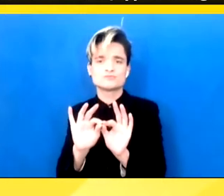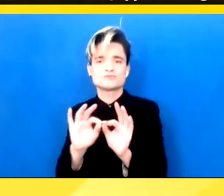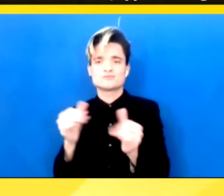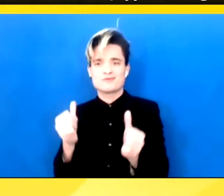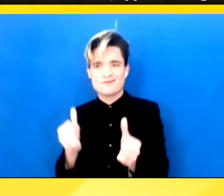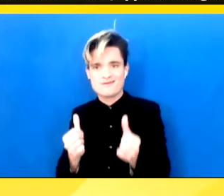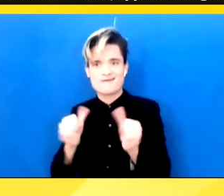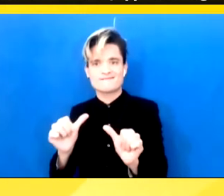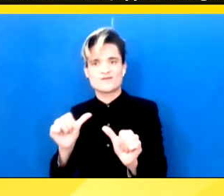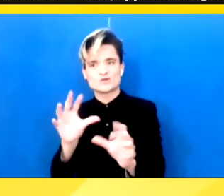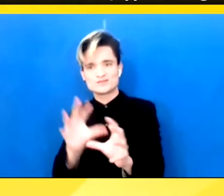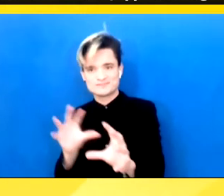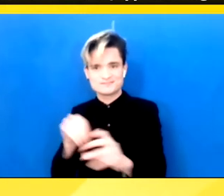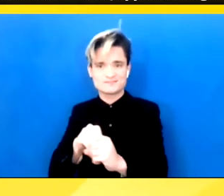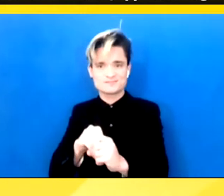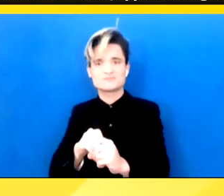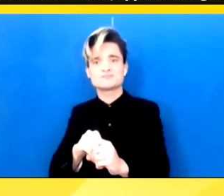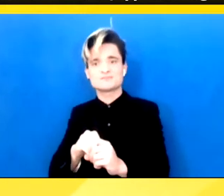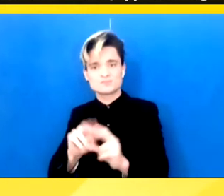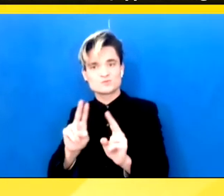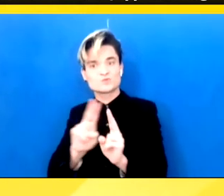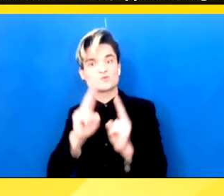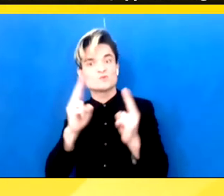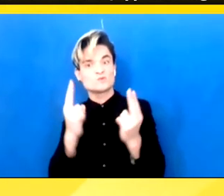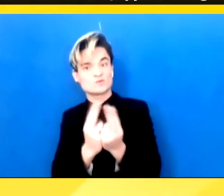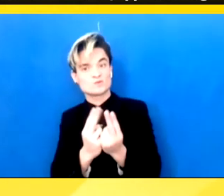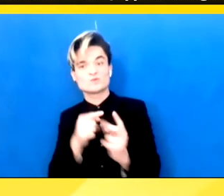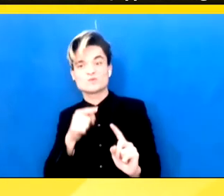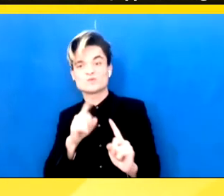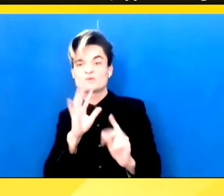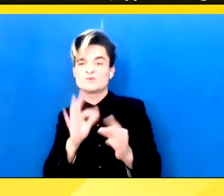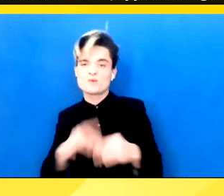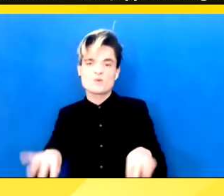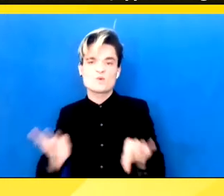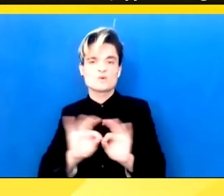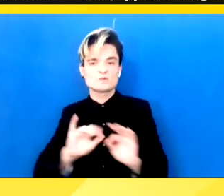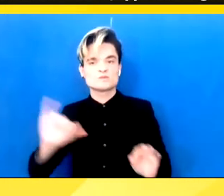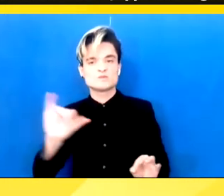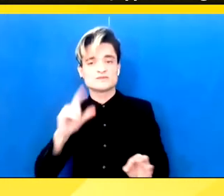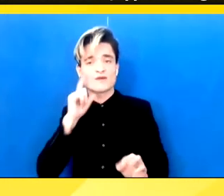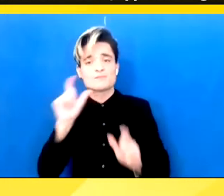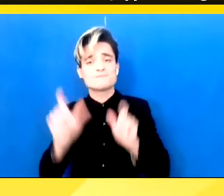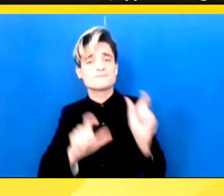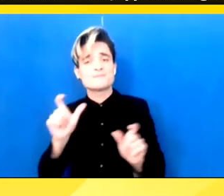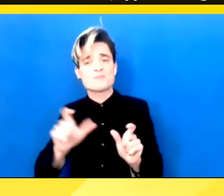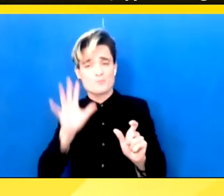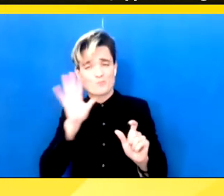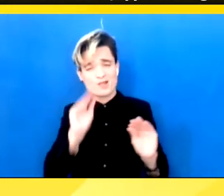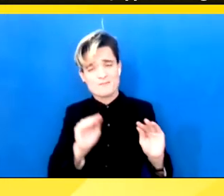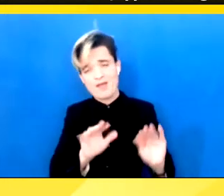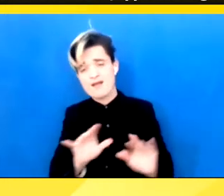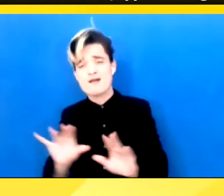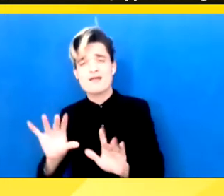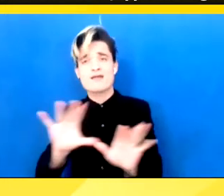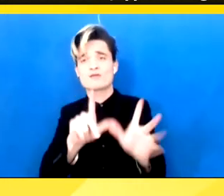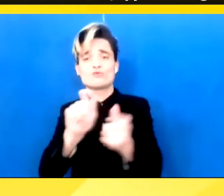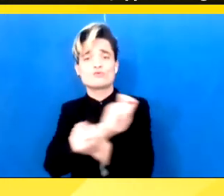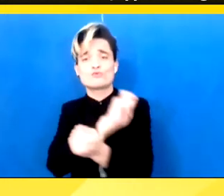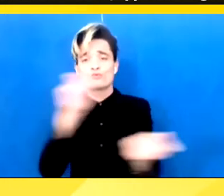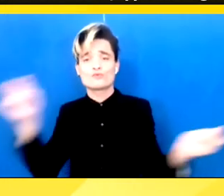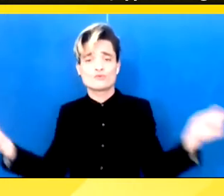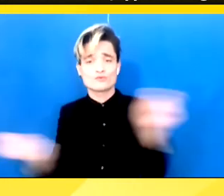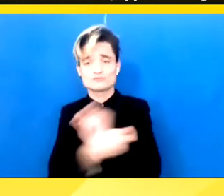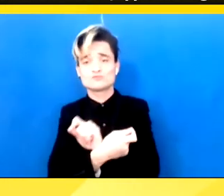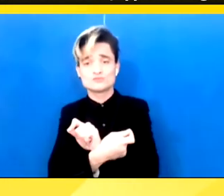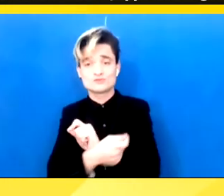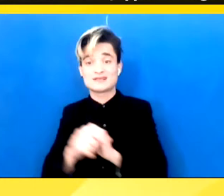people. They said, what time is it? The time is now. If not now, then when? So